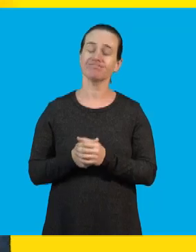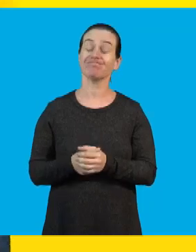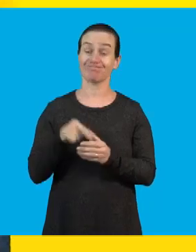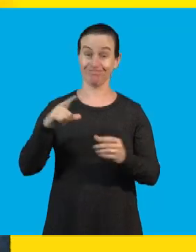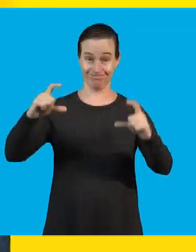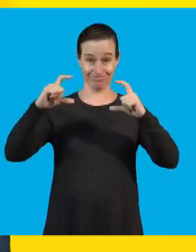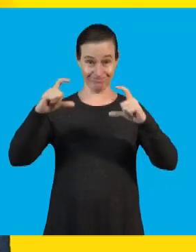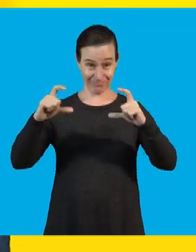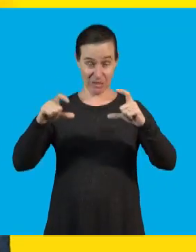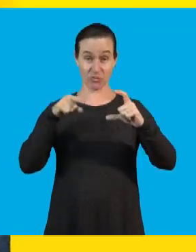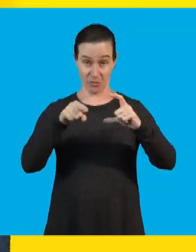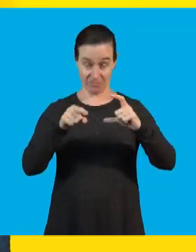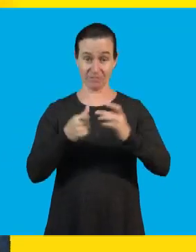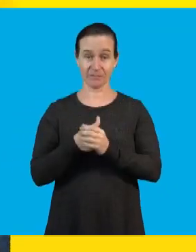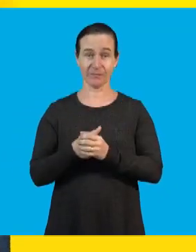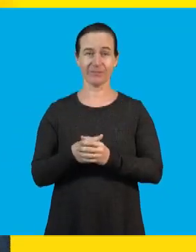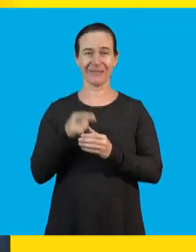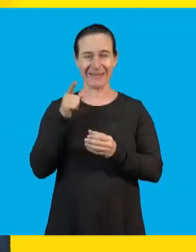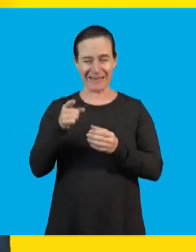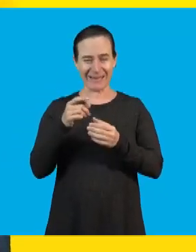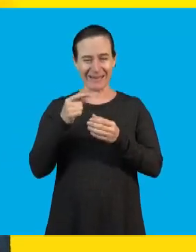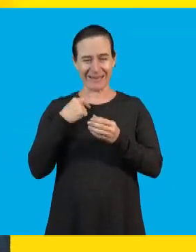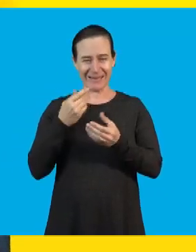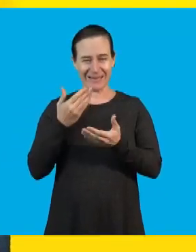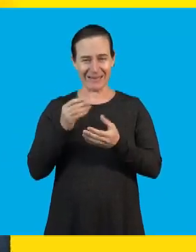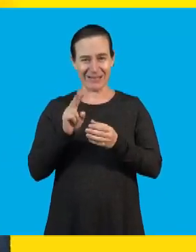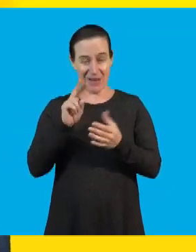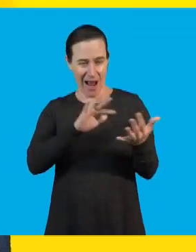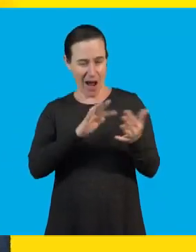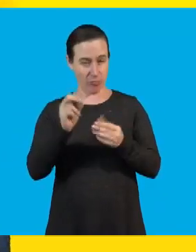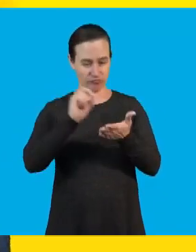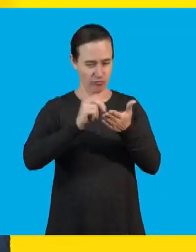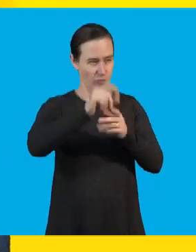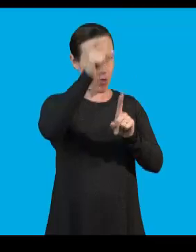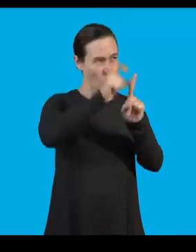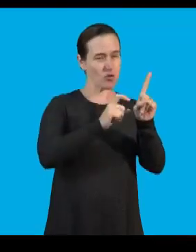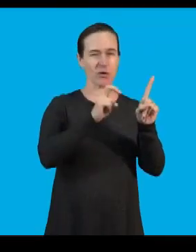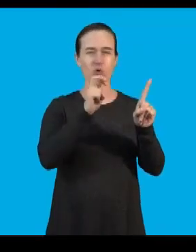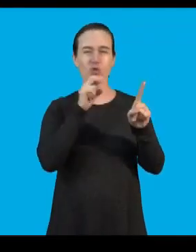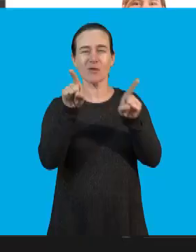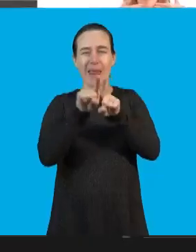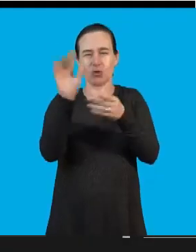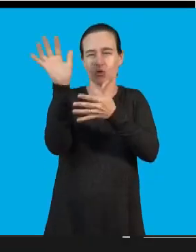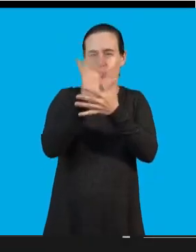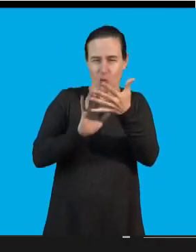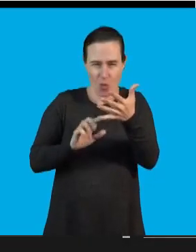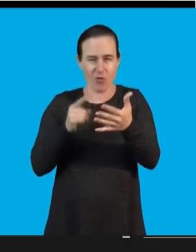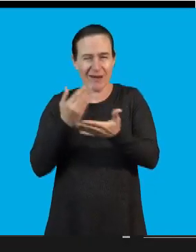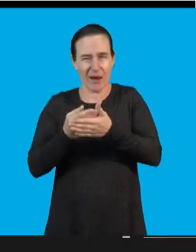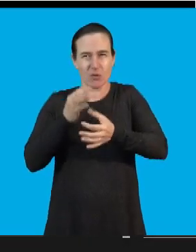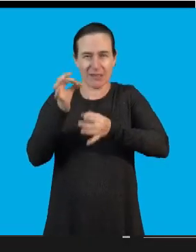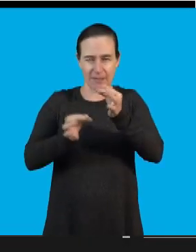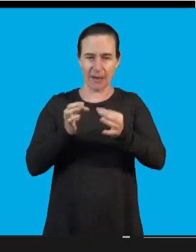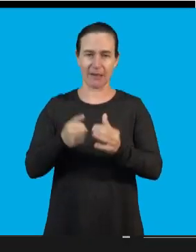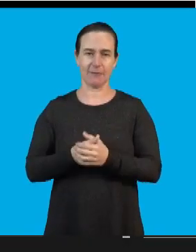meaning. And this paragraph showed clearly how the writer is able to do that. Okay, so let's see if